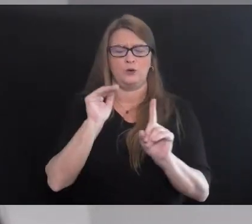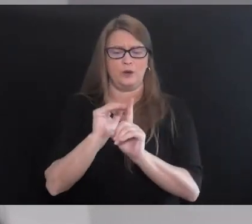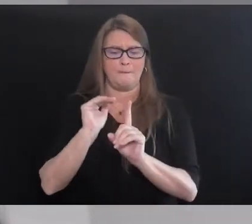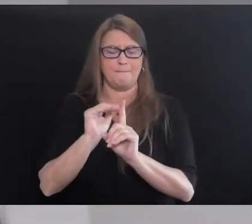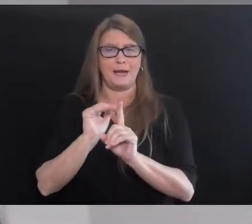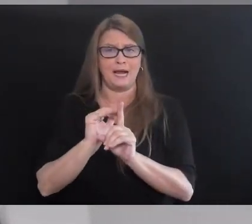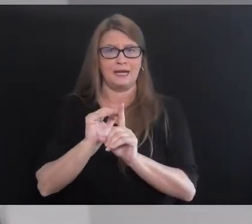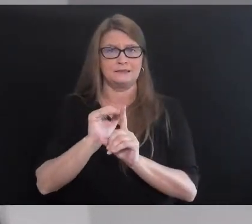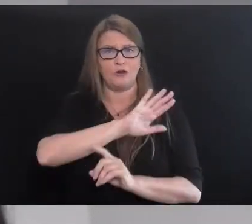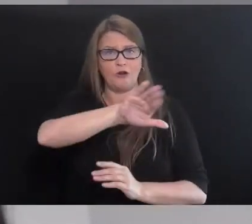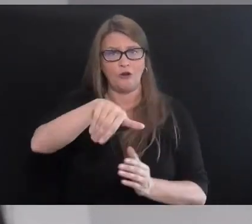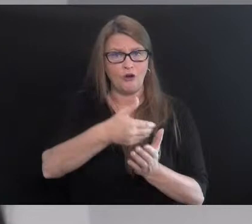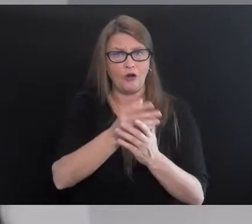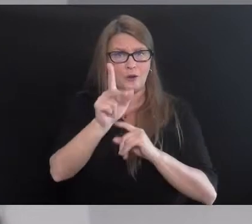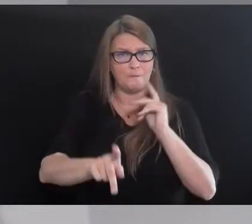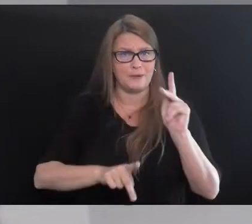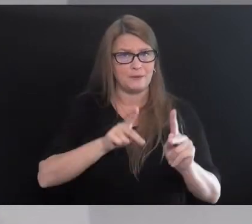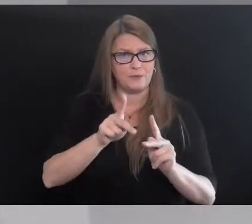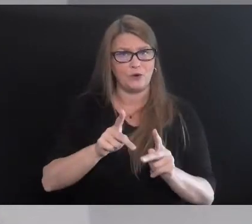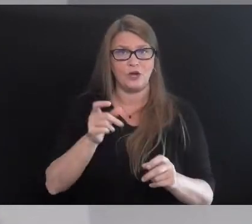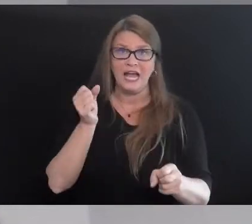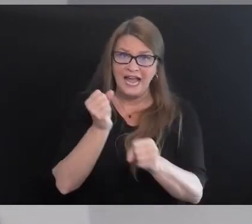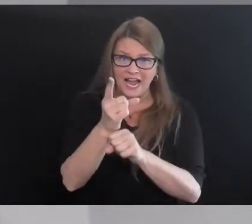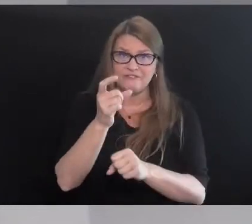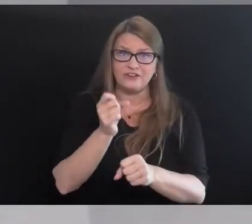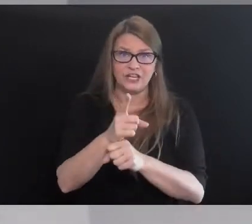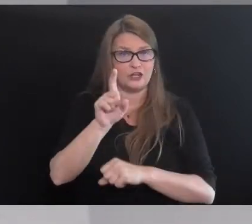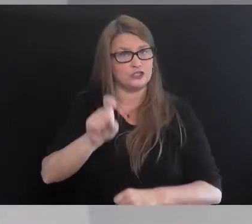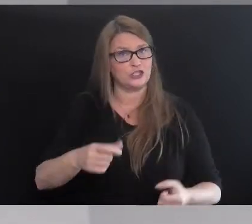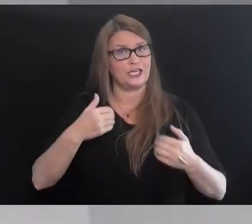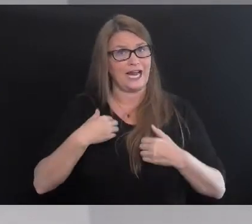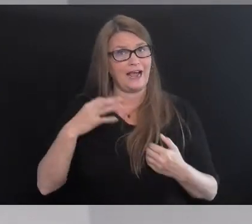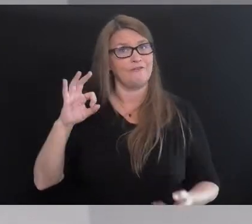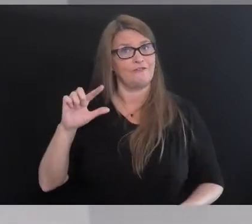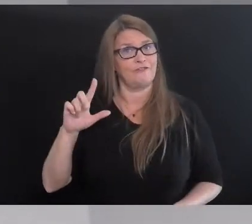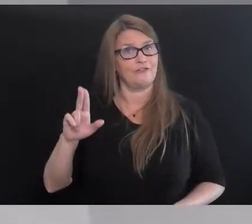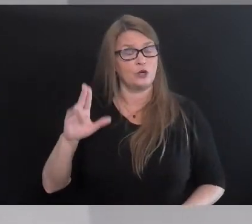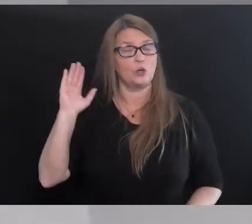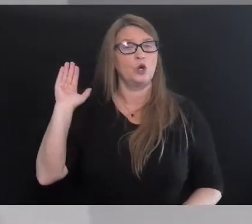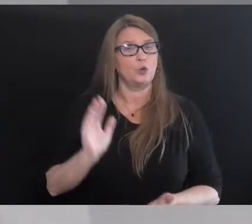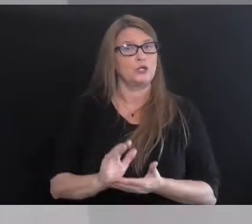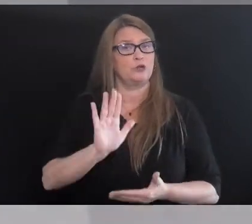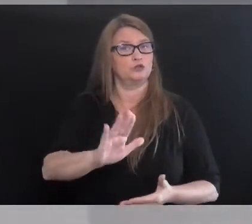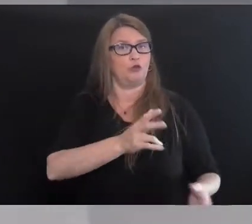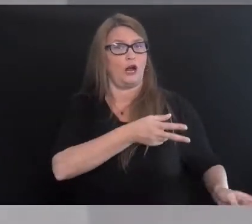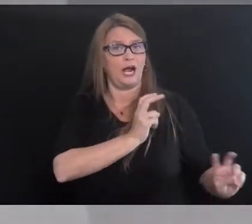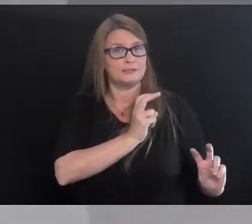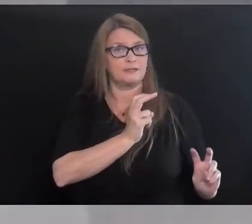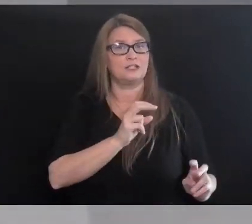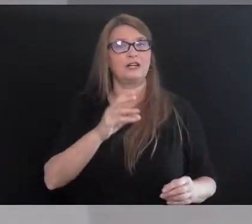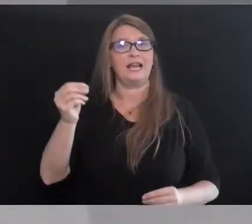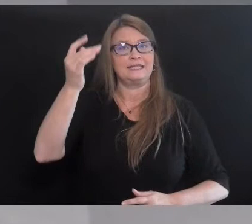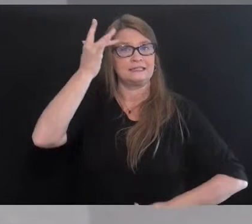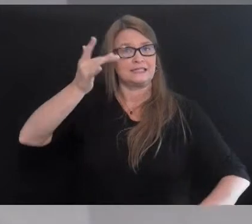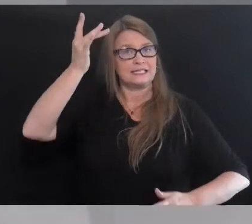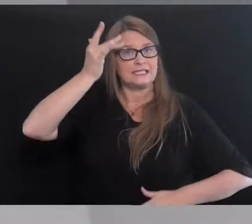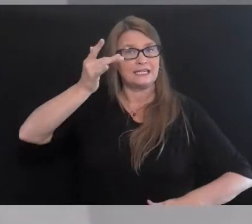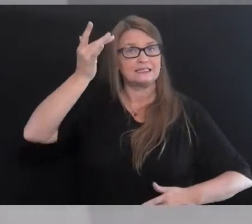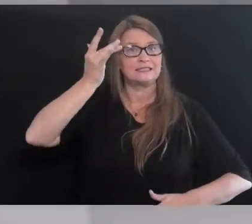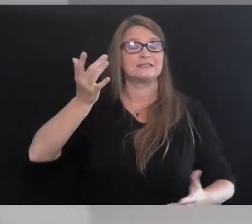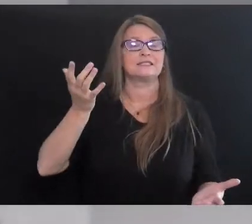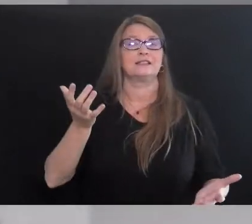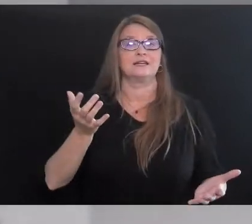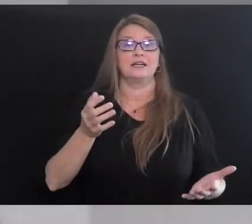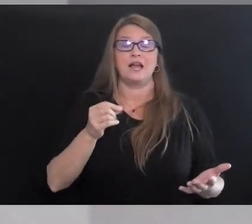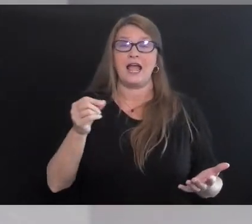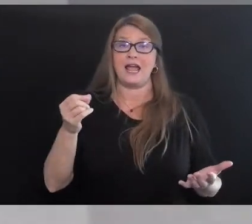everyone that the flu vaccine is a yearly vaccine. It does reduce hospitalization and illnesses, and we do have an aging